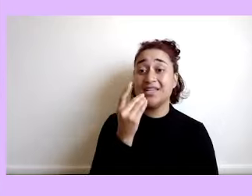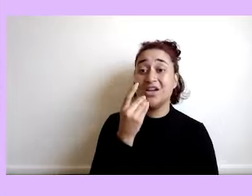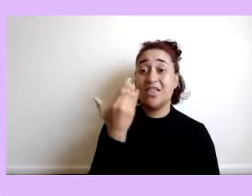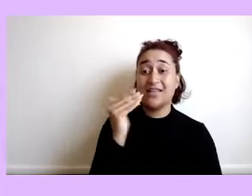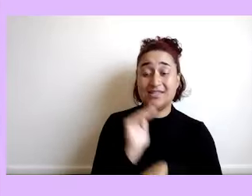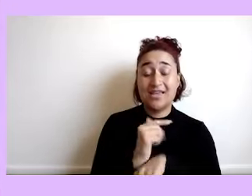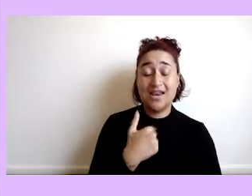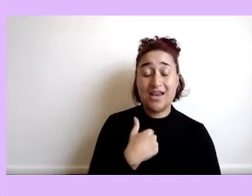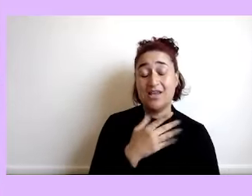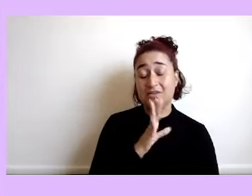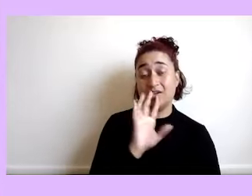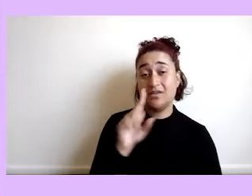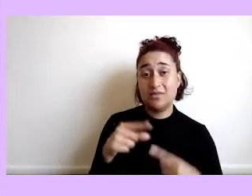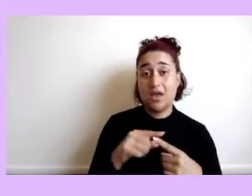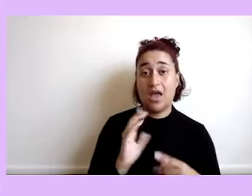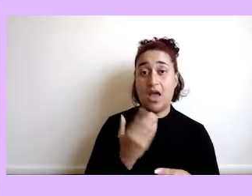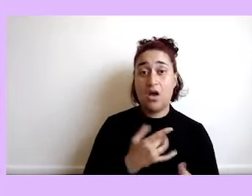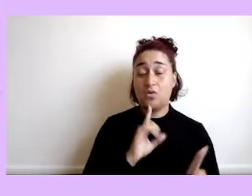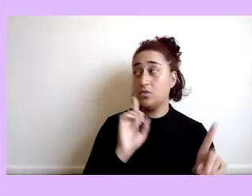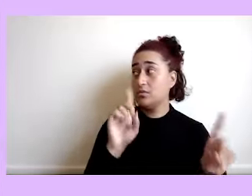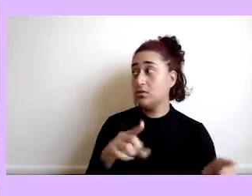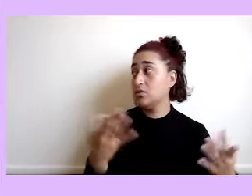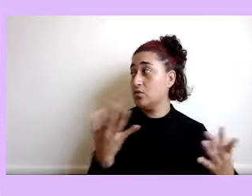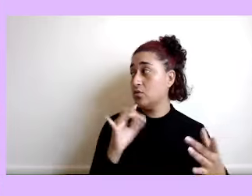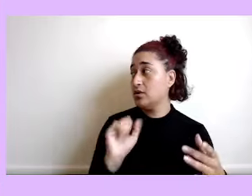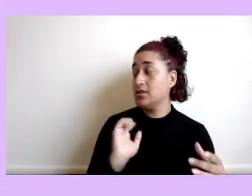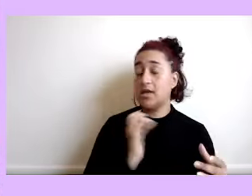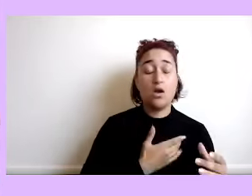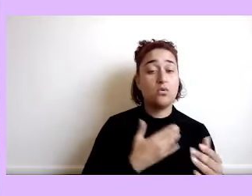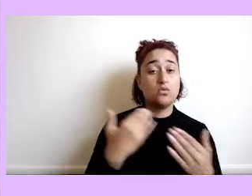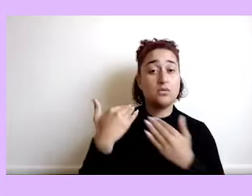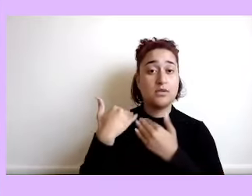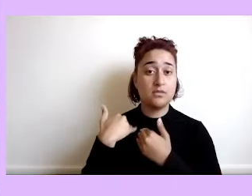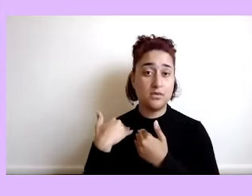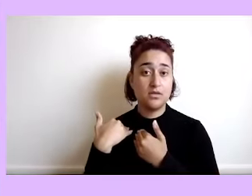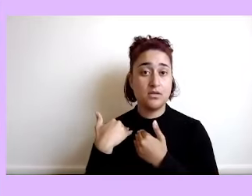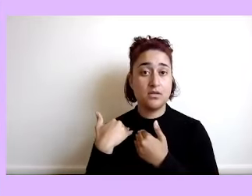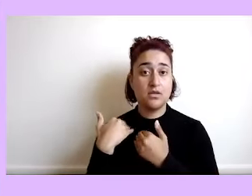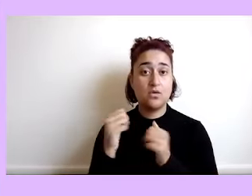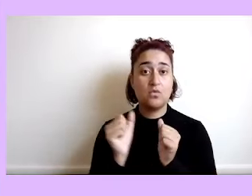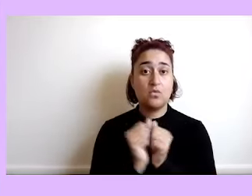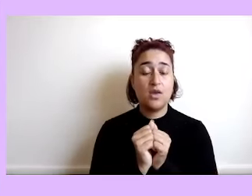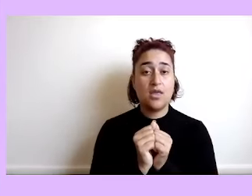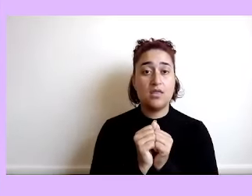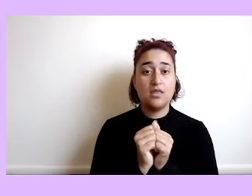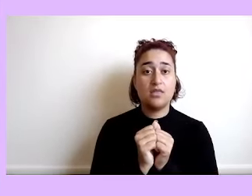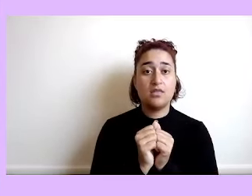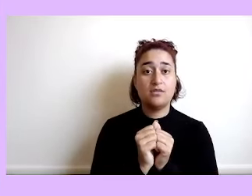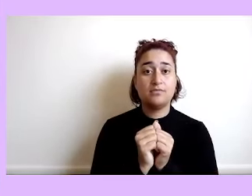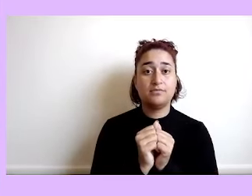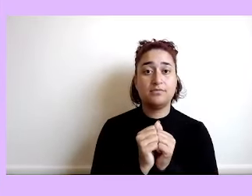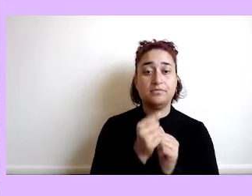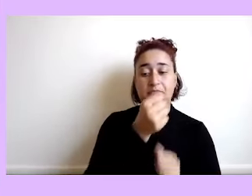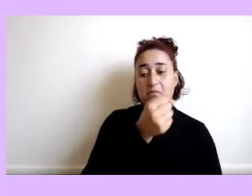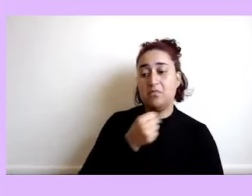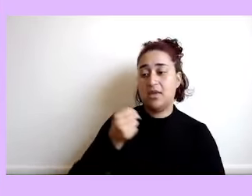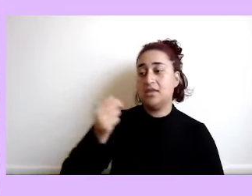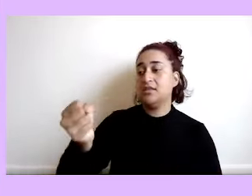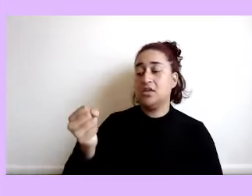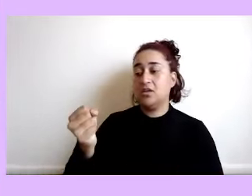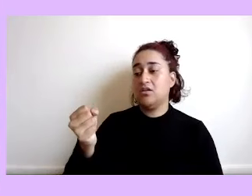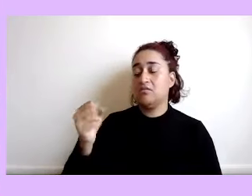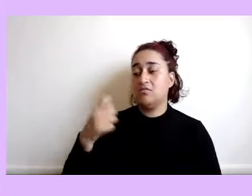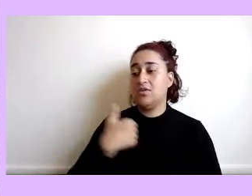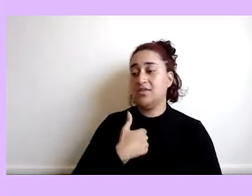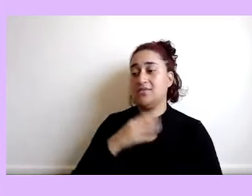about what is our responsibility with placing ourselves in public spaces rather than just